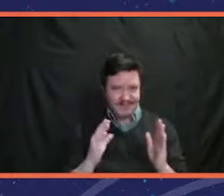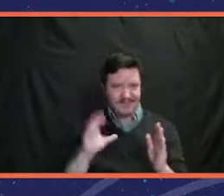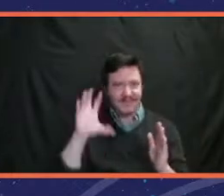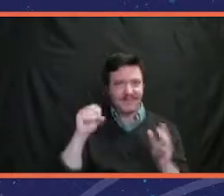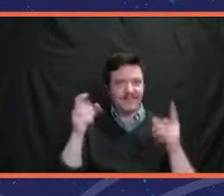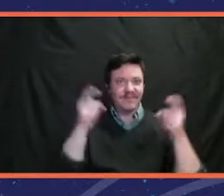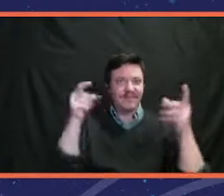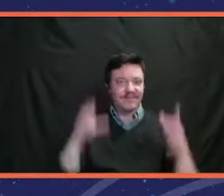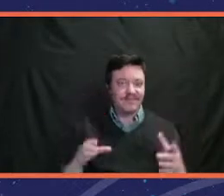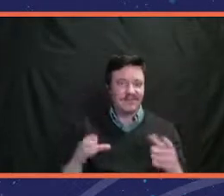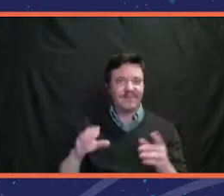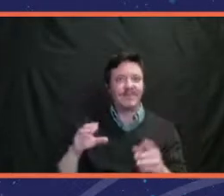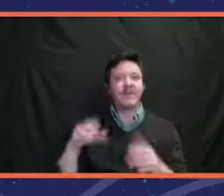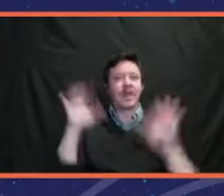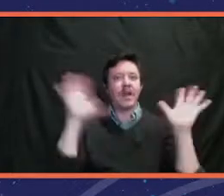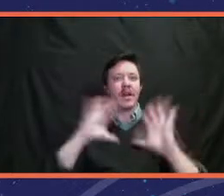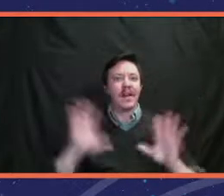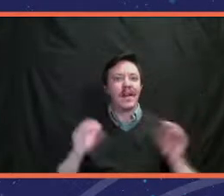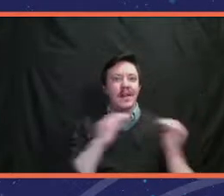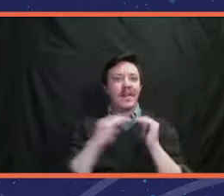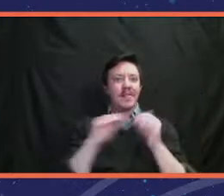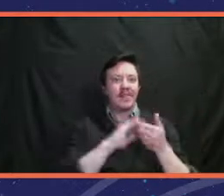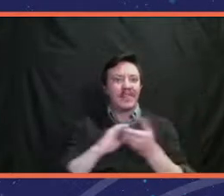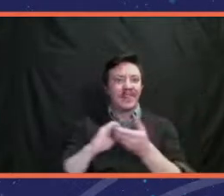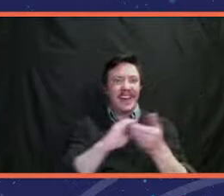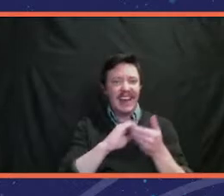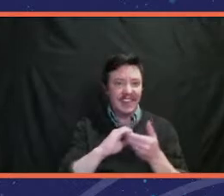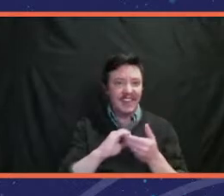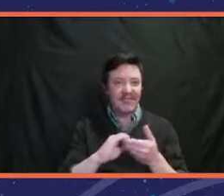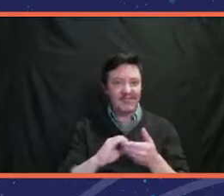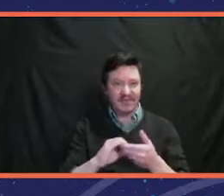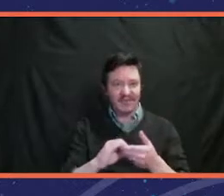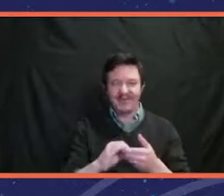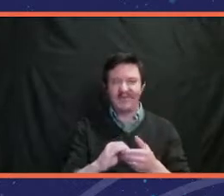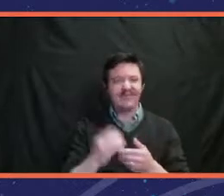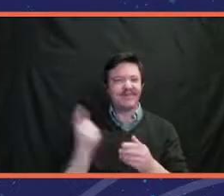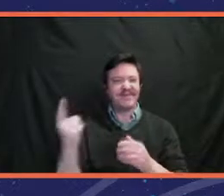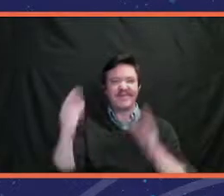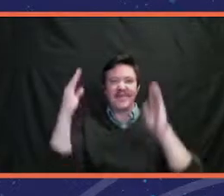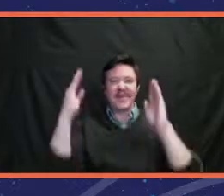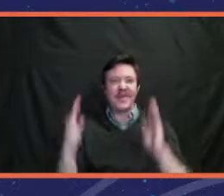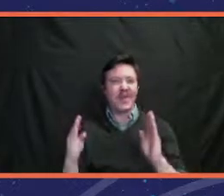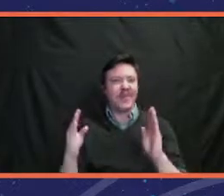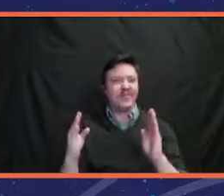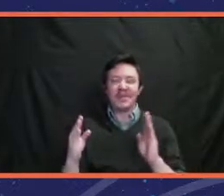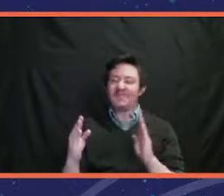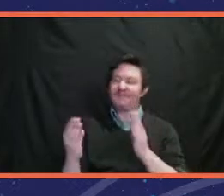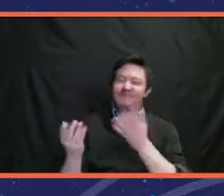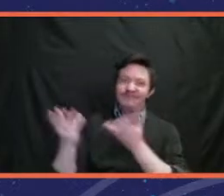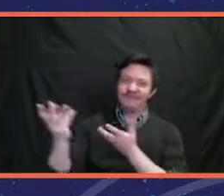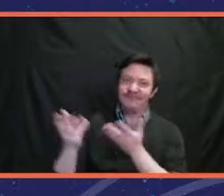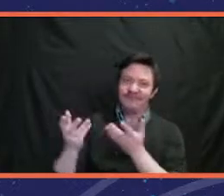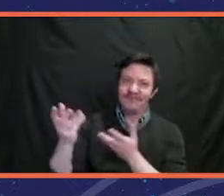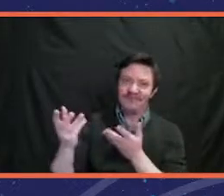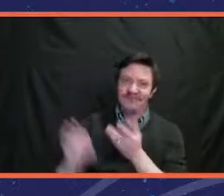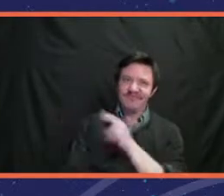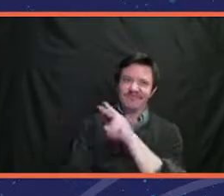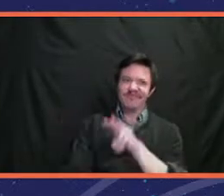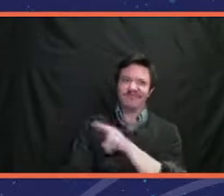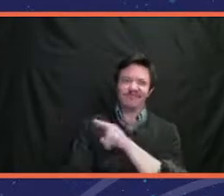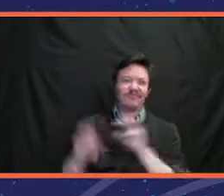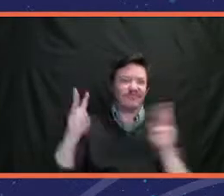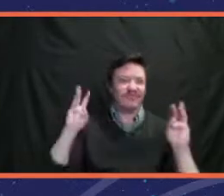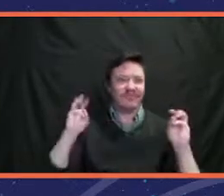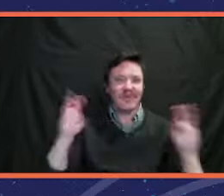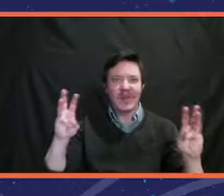Justice Alliance. And just, you know, one of those people that you talk to, that you see, and you're like, wow, you're just